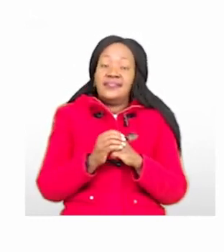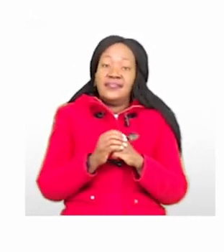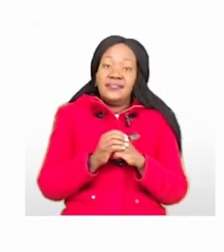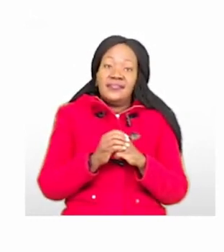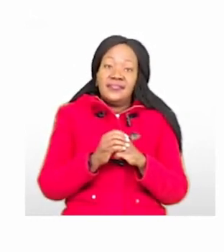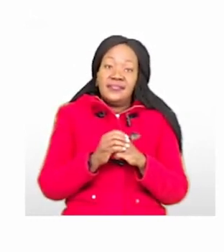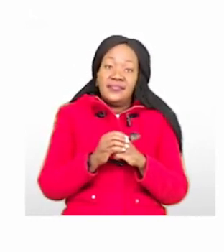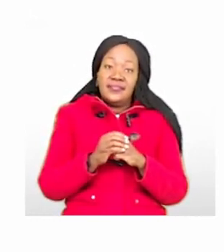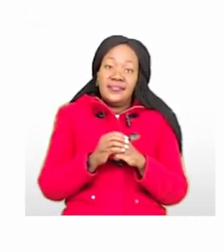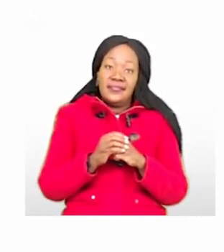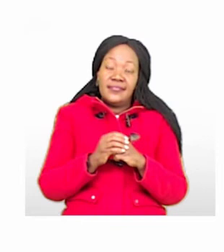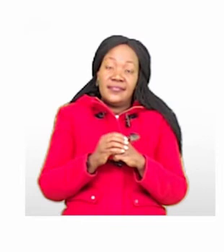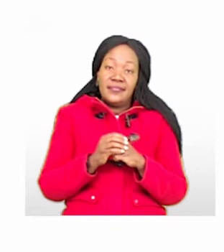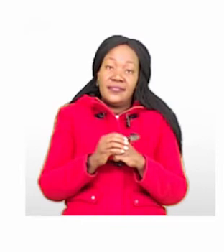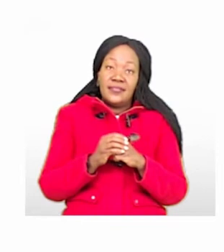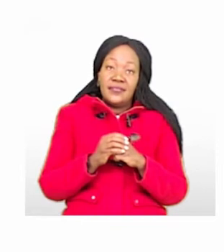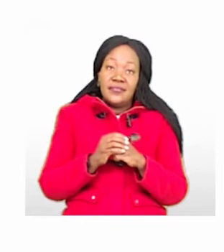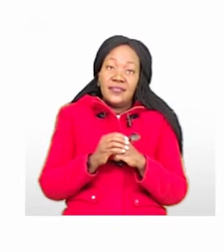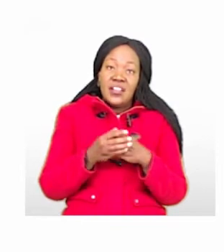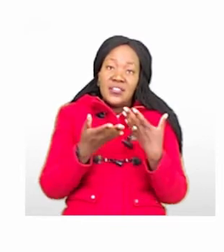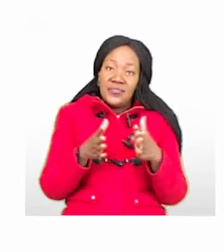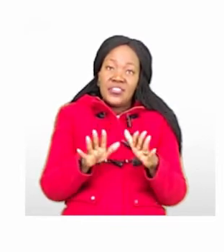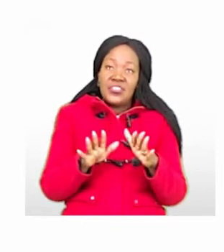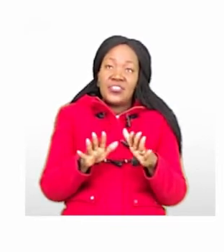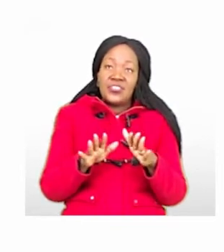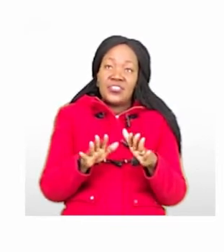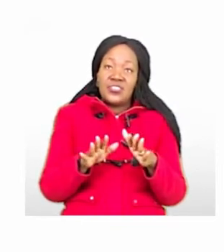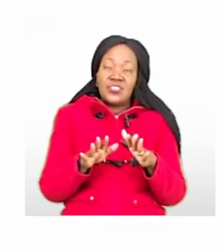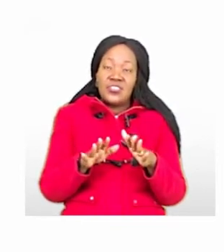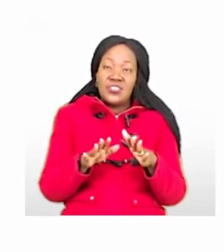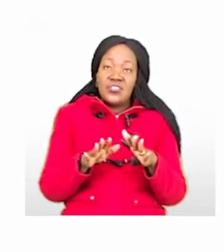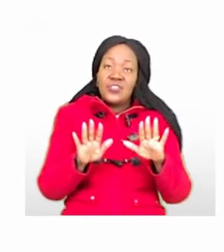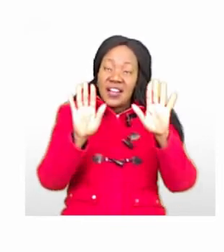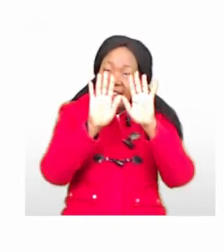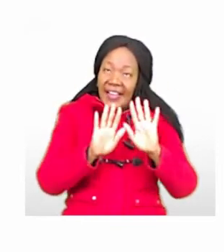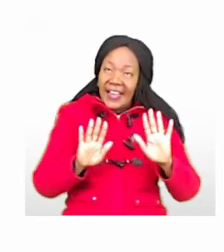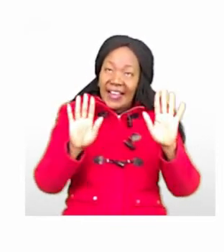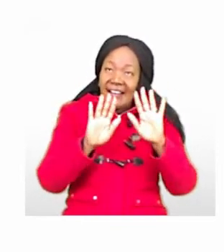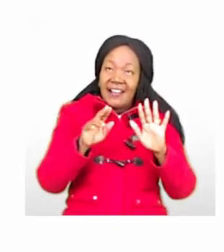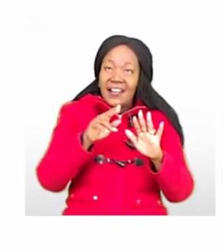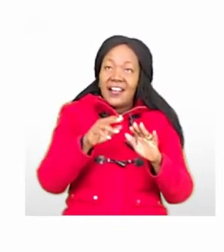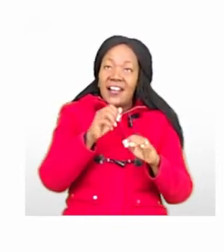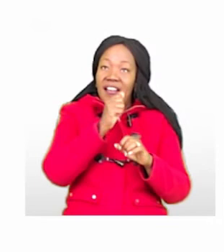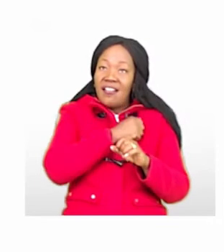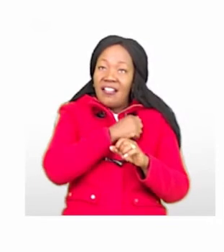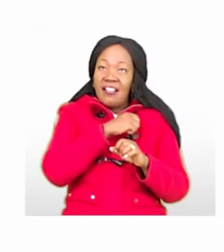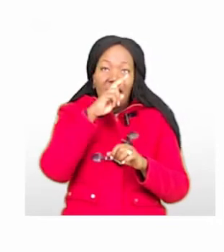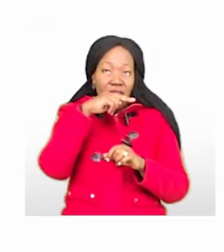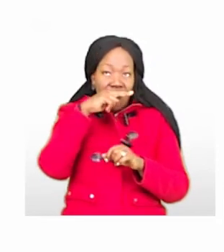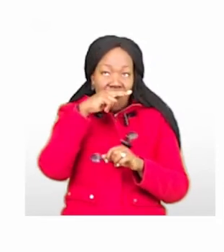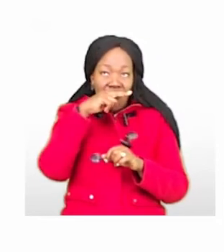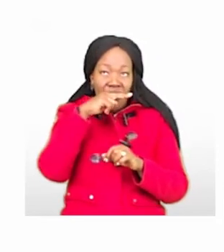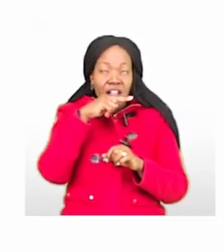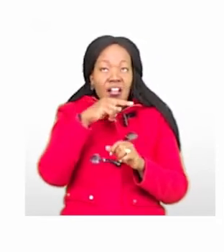5. Once you are done, you can color in Mother Goose and her